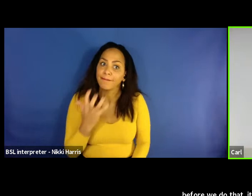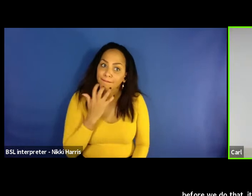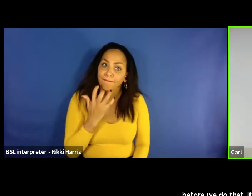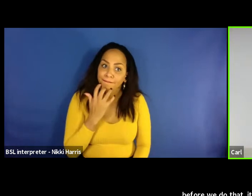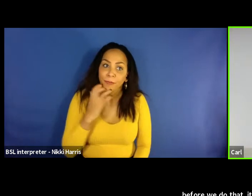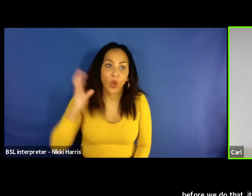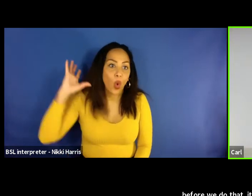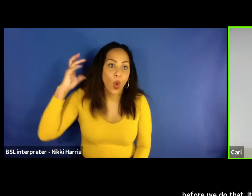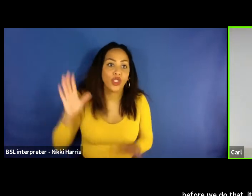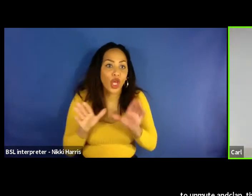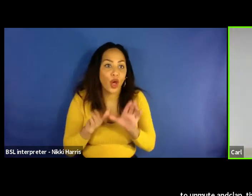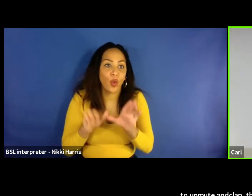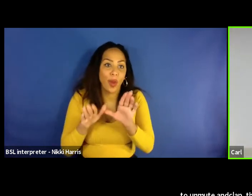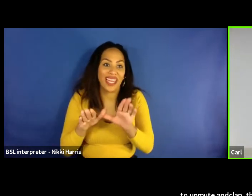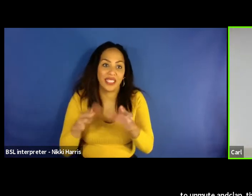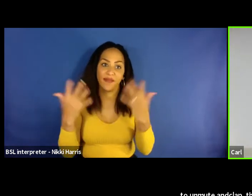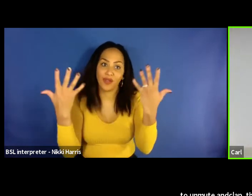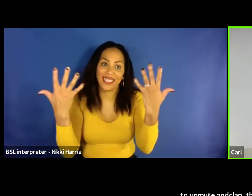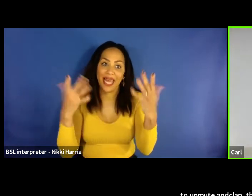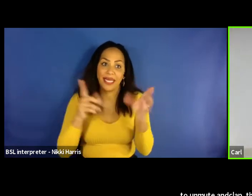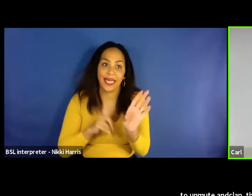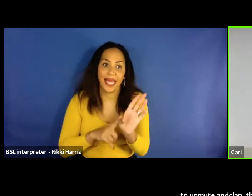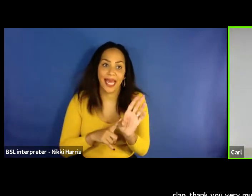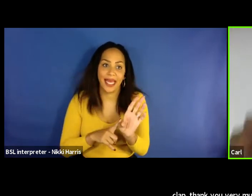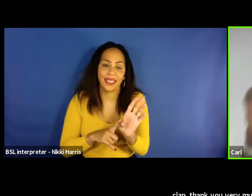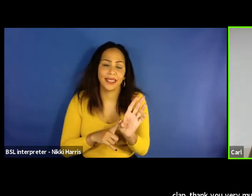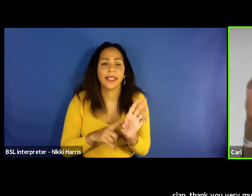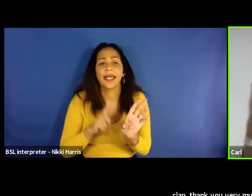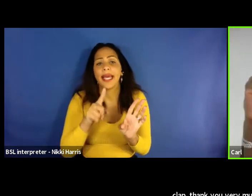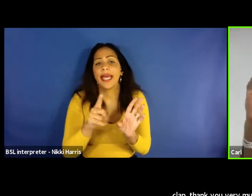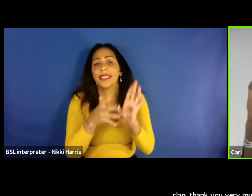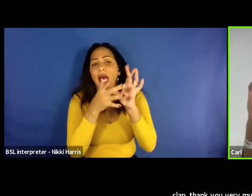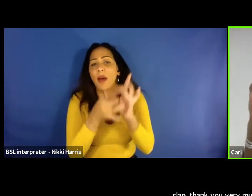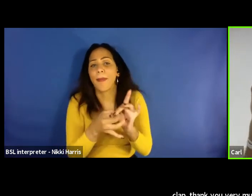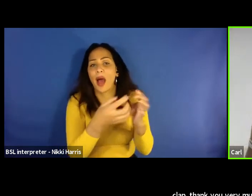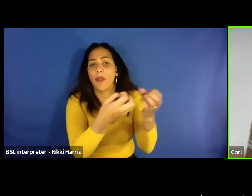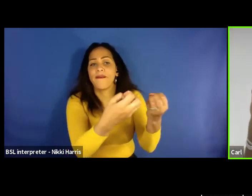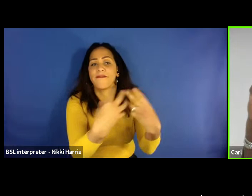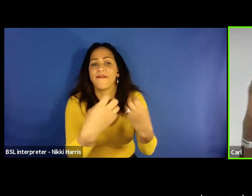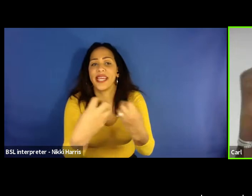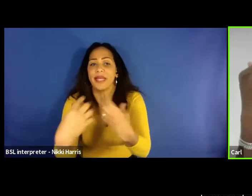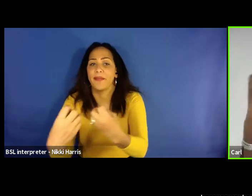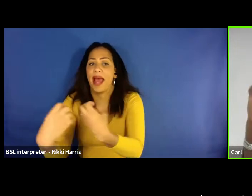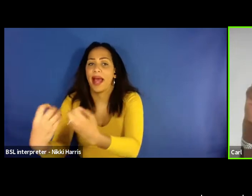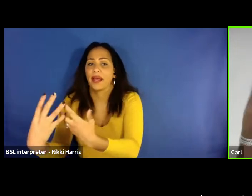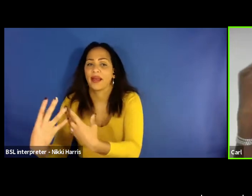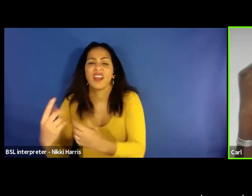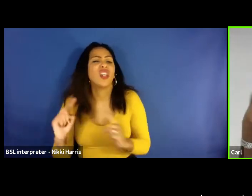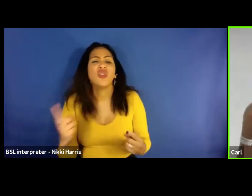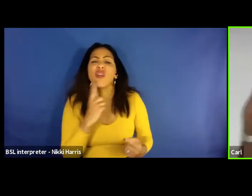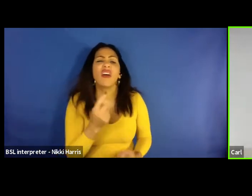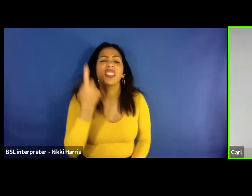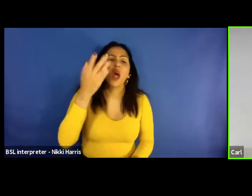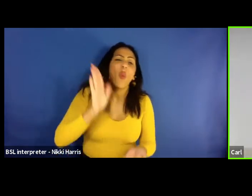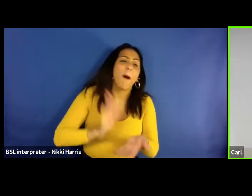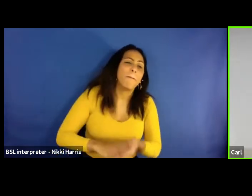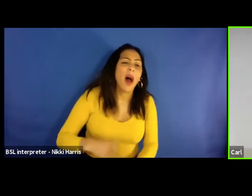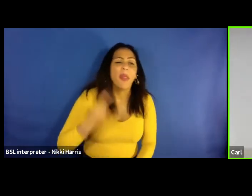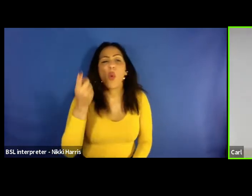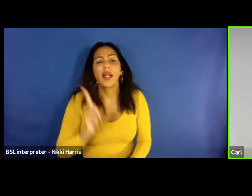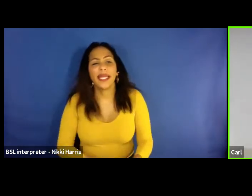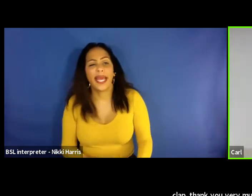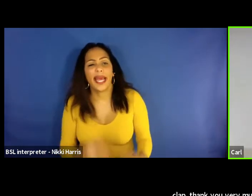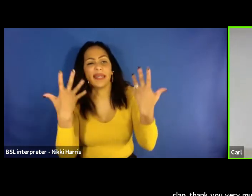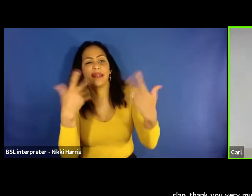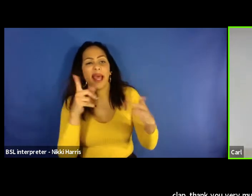So it's about the feedback that you get. You can't really answer this question and say, oh, I'll give it a month, I'll give it a year, or I'll give it 10 years. It's